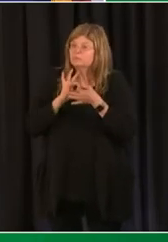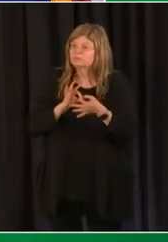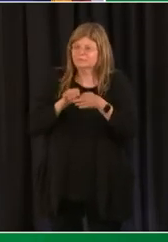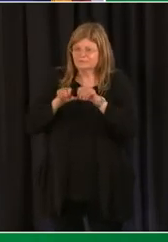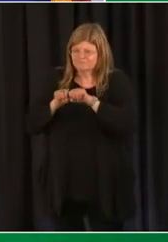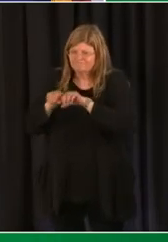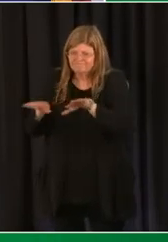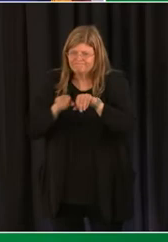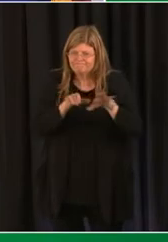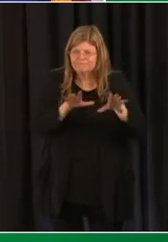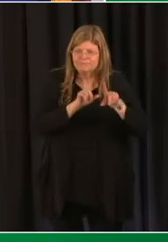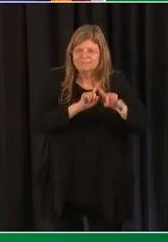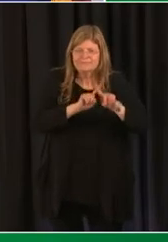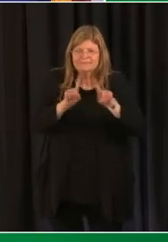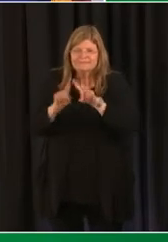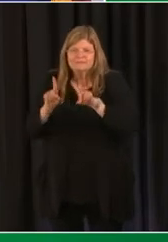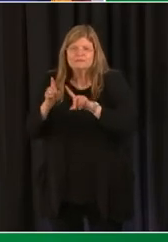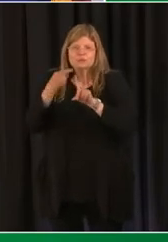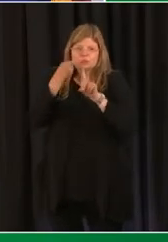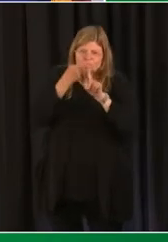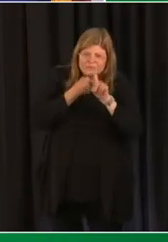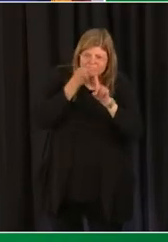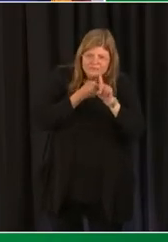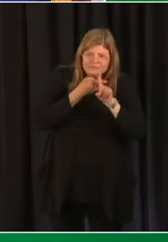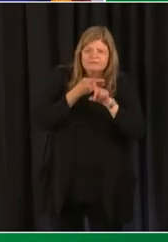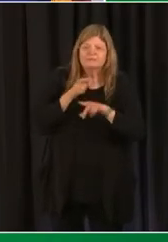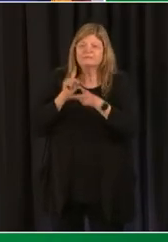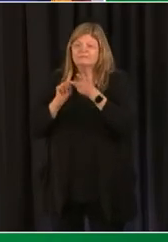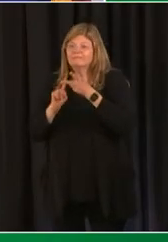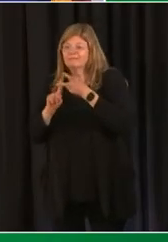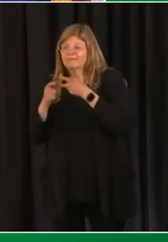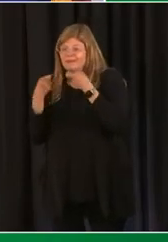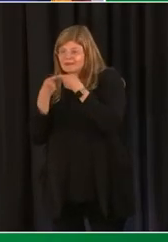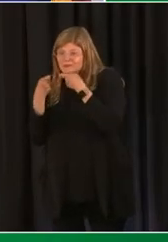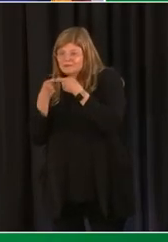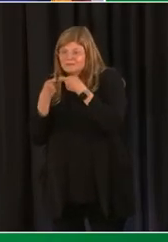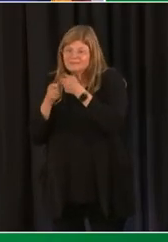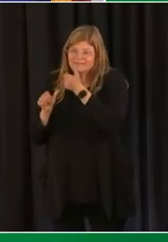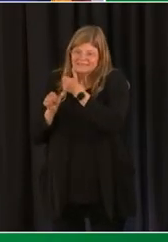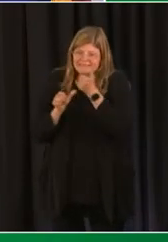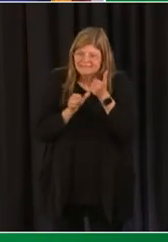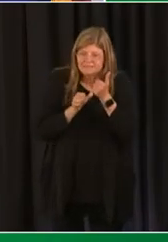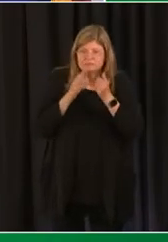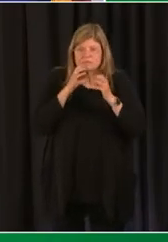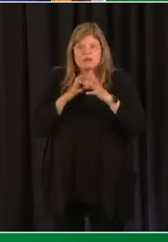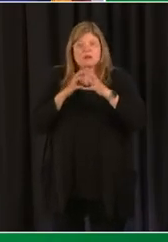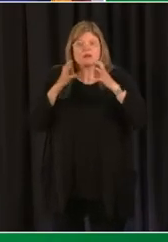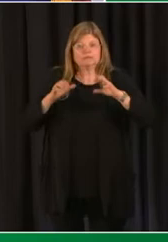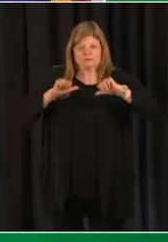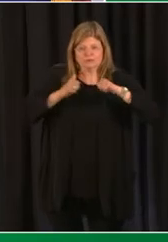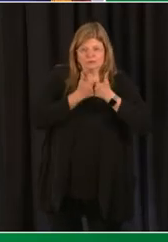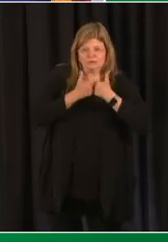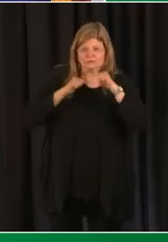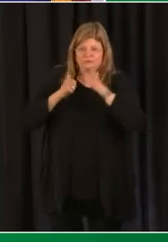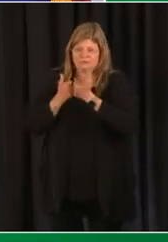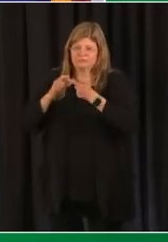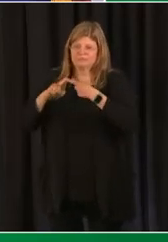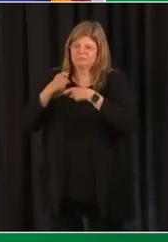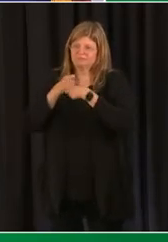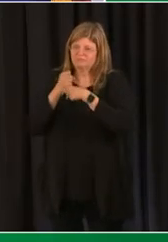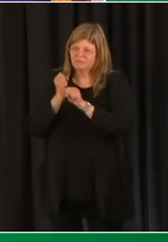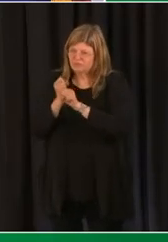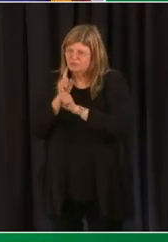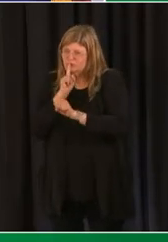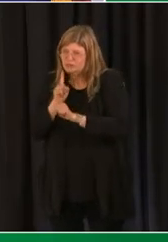utility assistance. So a lot of our agencies have been working and planning to get this program together and to make sure that